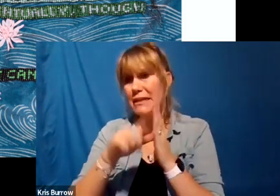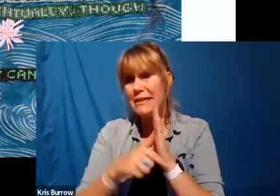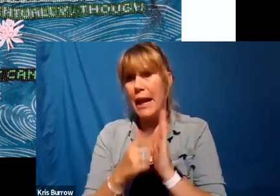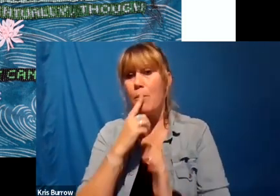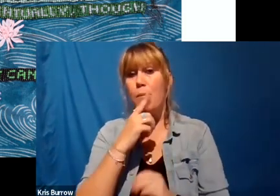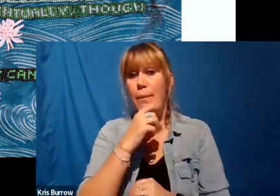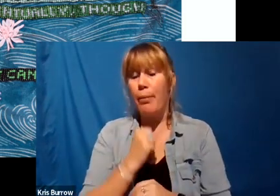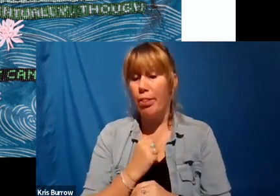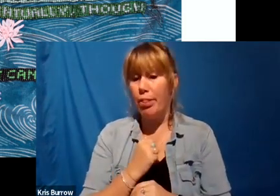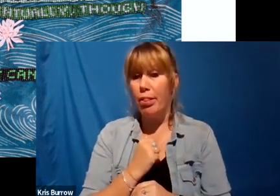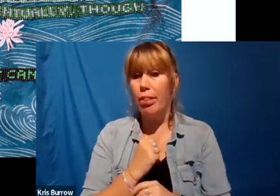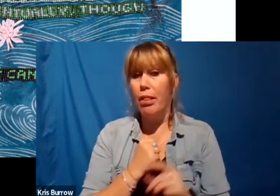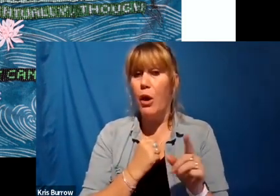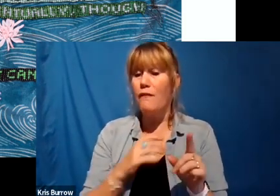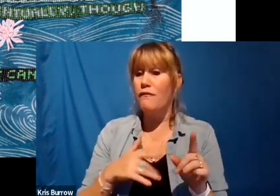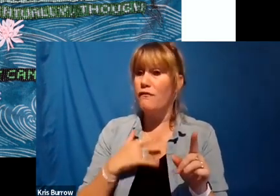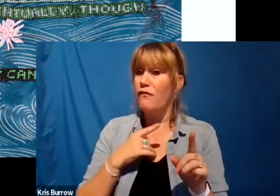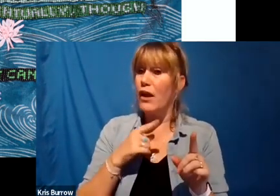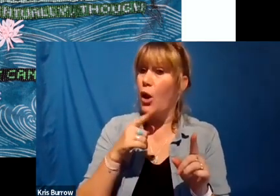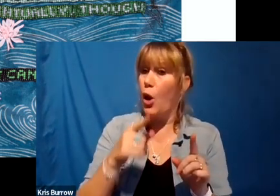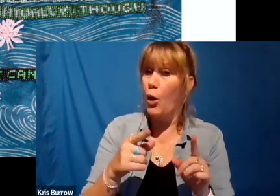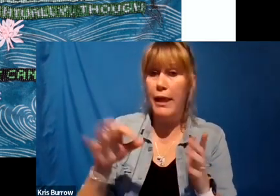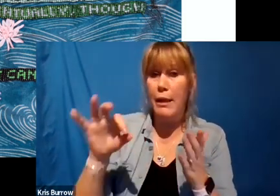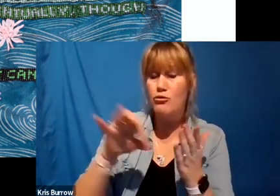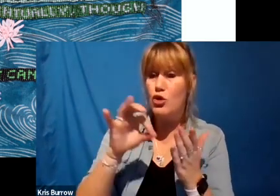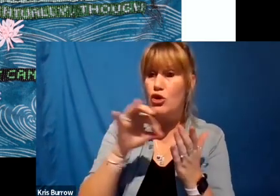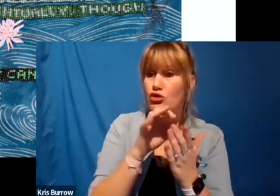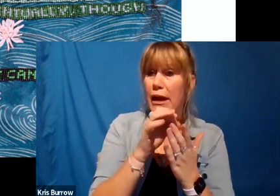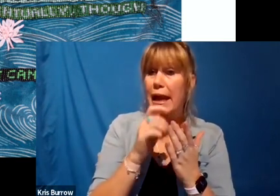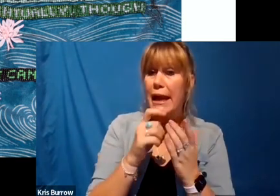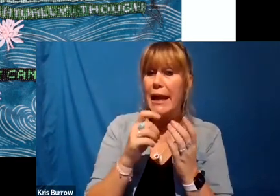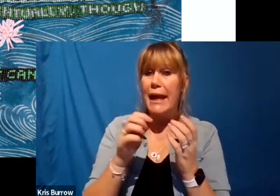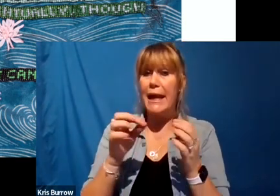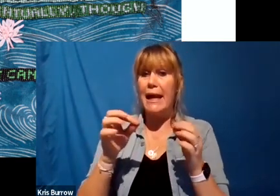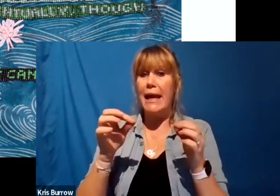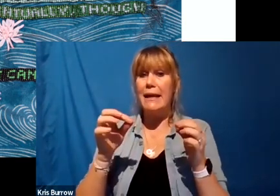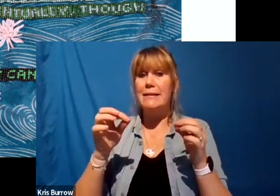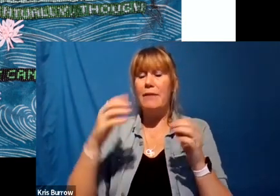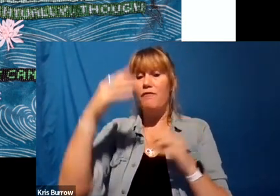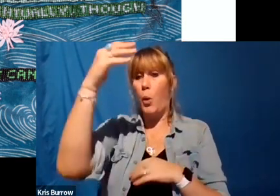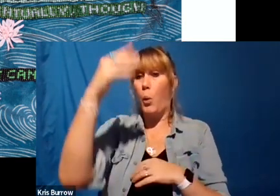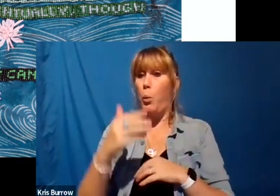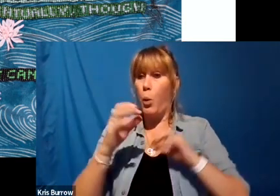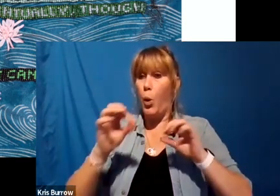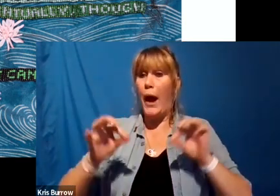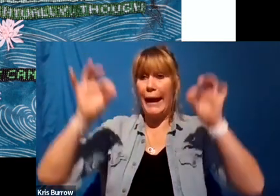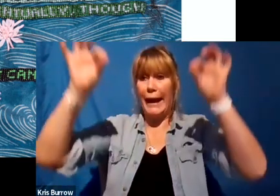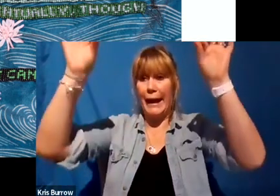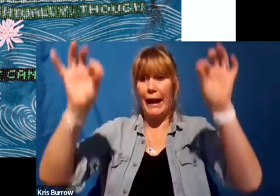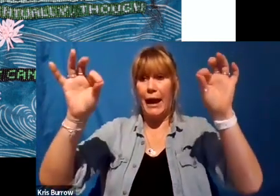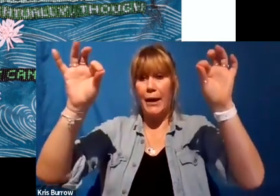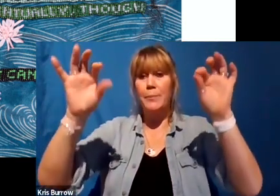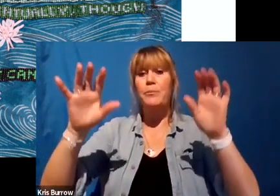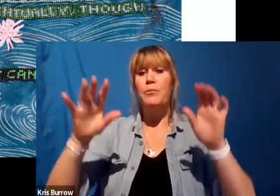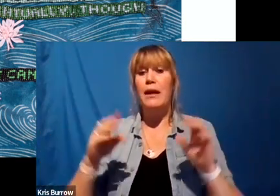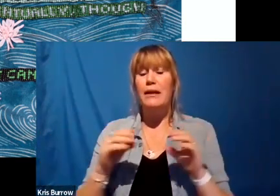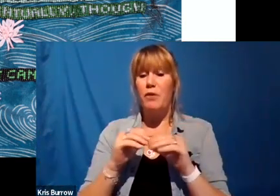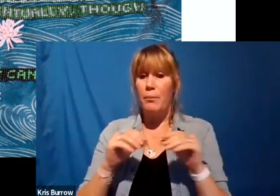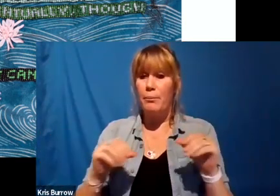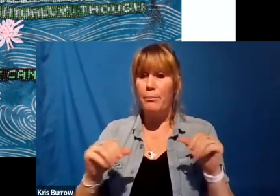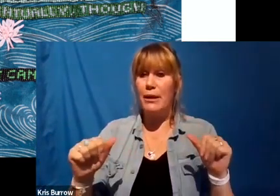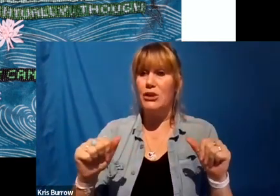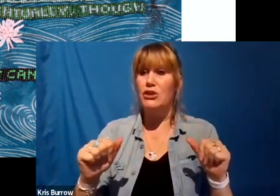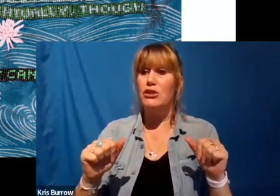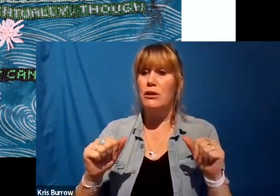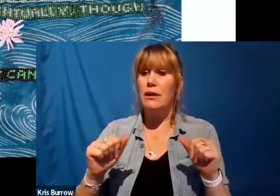The embroidery is a wall hanging which hangs from a beech branch, which represents High Beech in Epping Forest, which